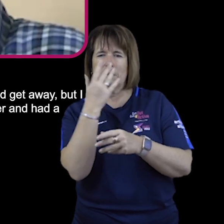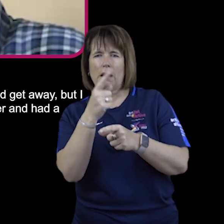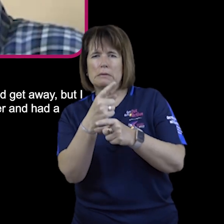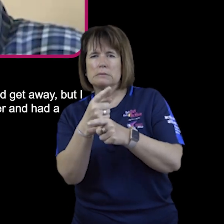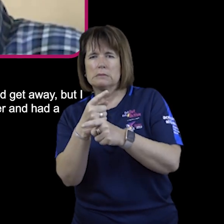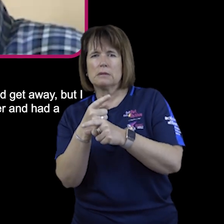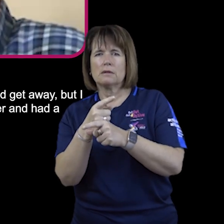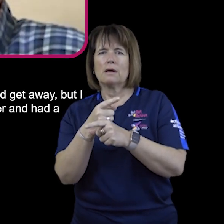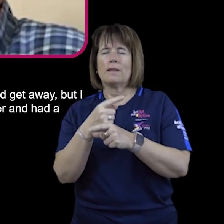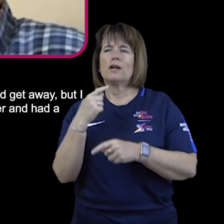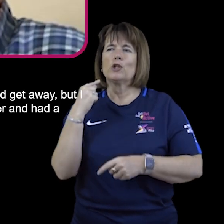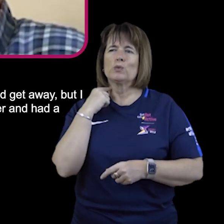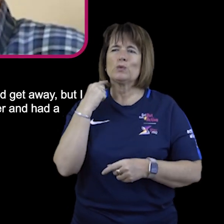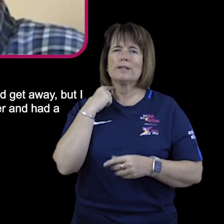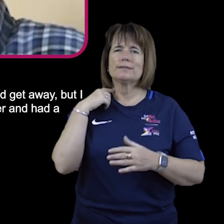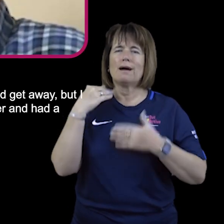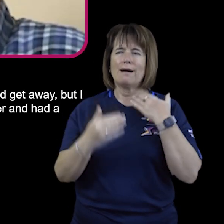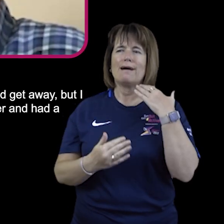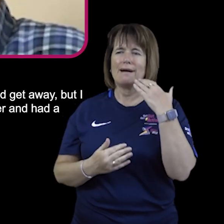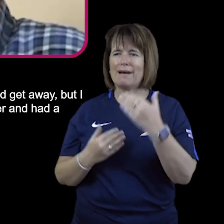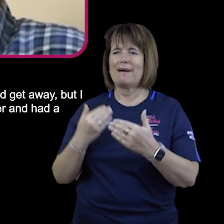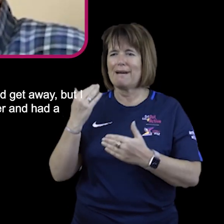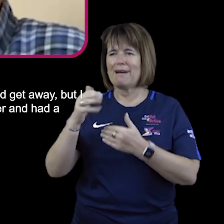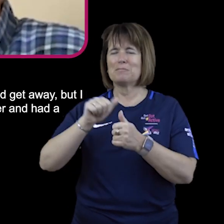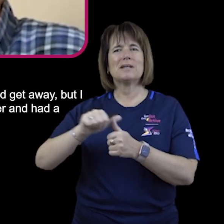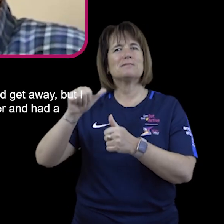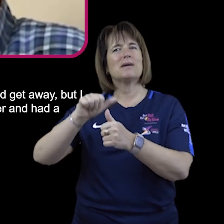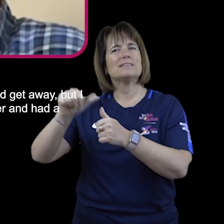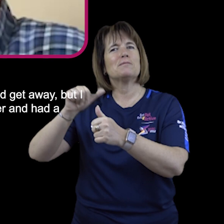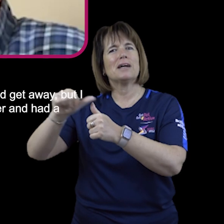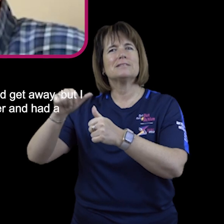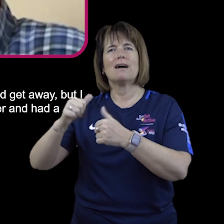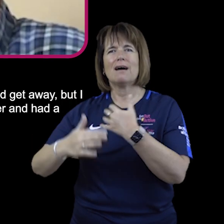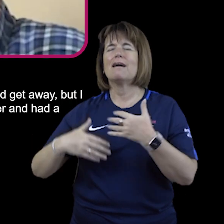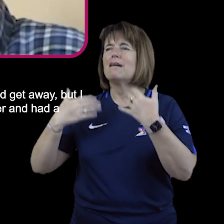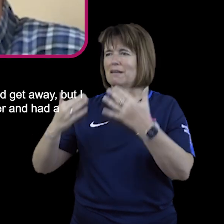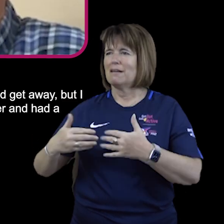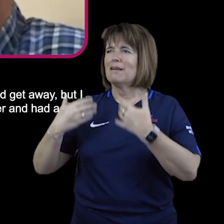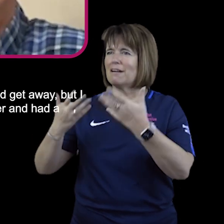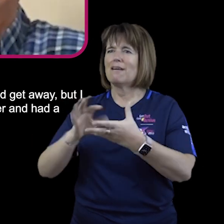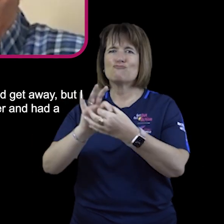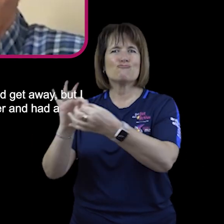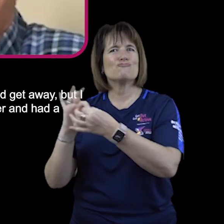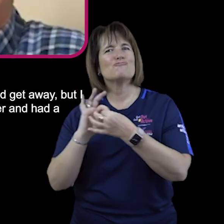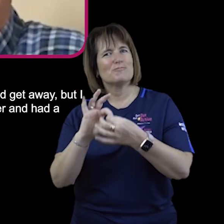as I said, I started going and sort of sat in the corner and had a coffee and chatted to a couple of people, and you get